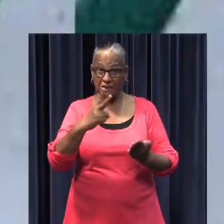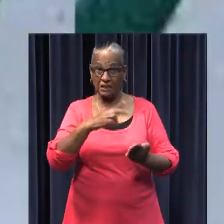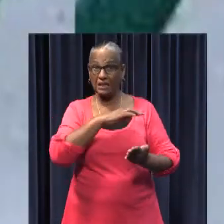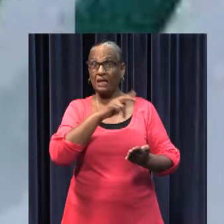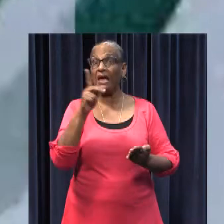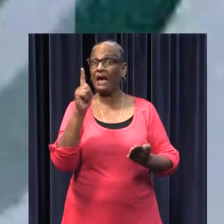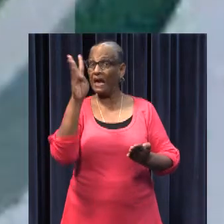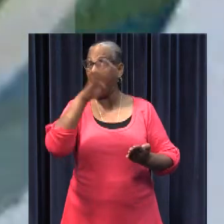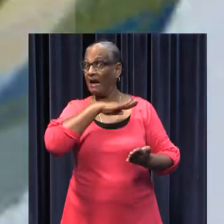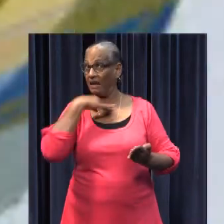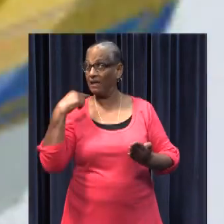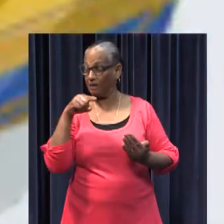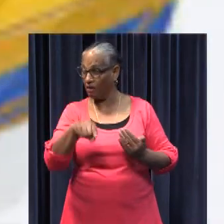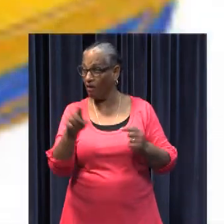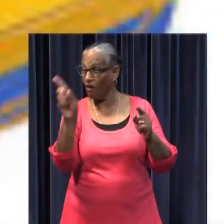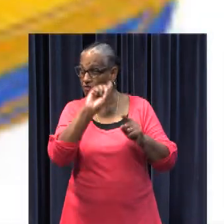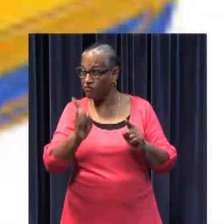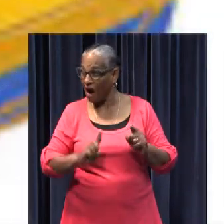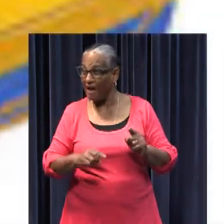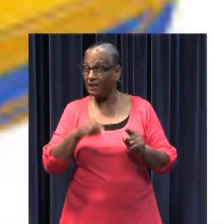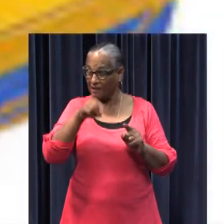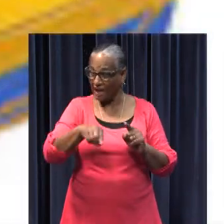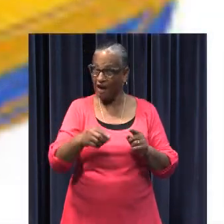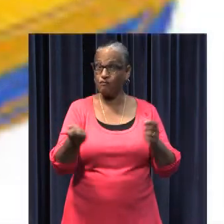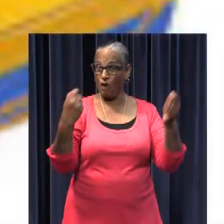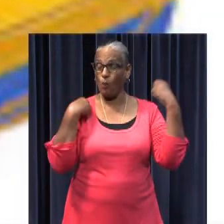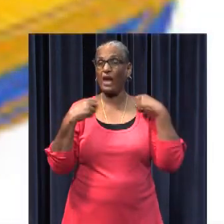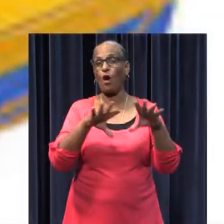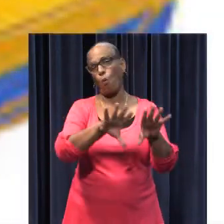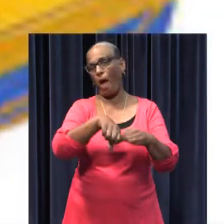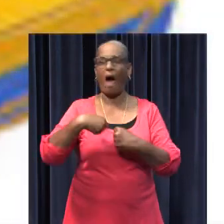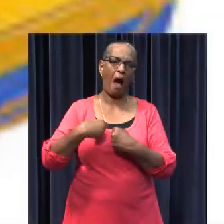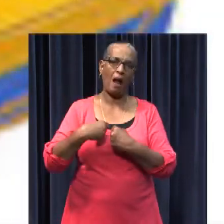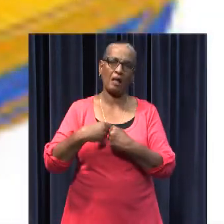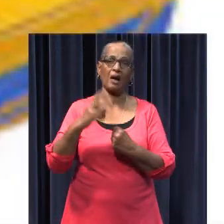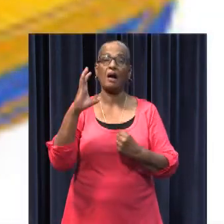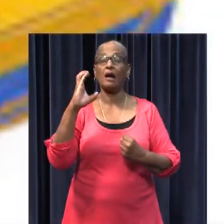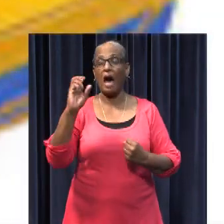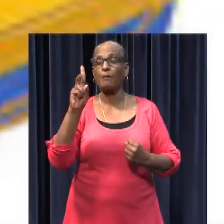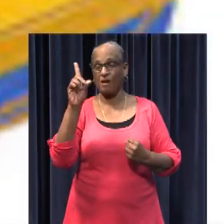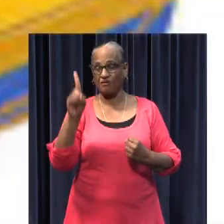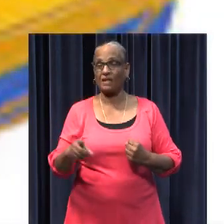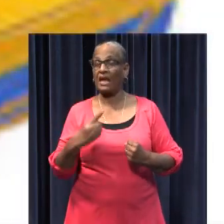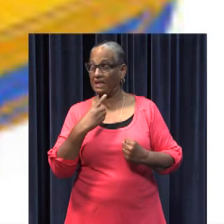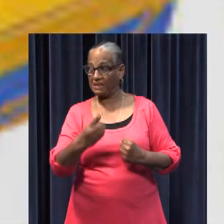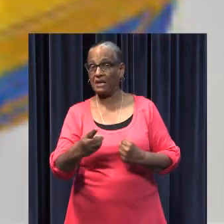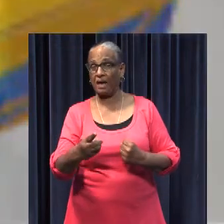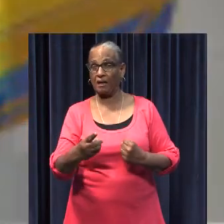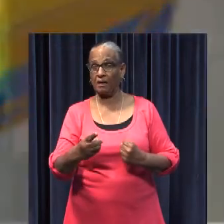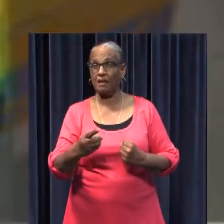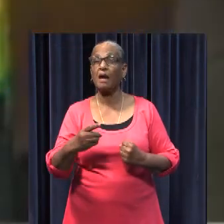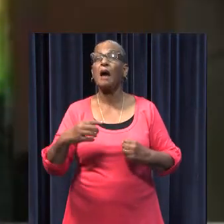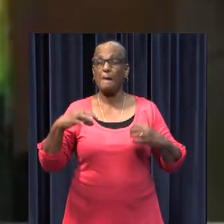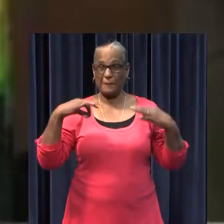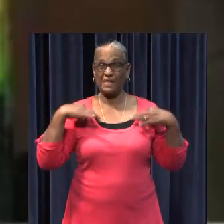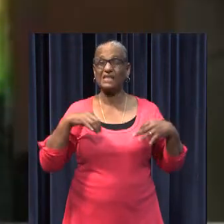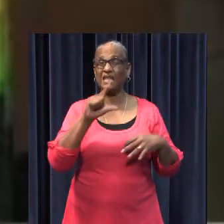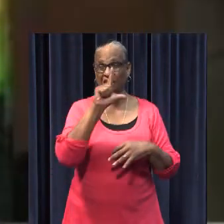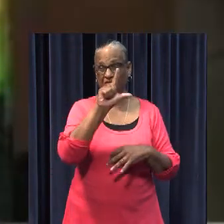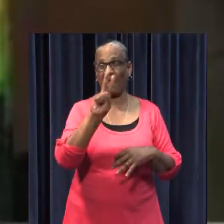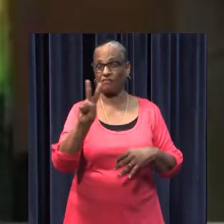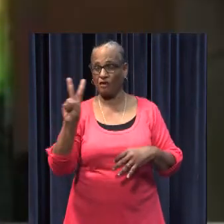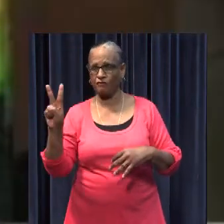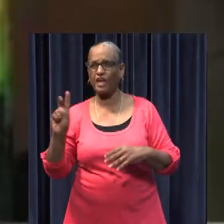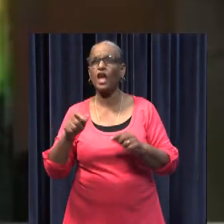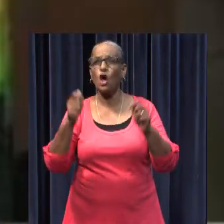is carcinogenic, it will be removed from the shelves. Carmen van Dijk assured the Ministry